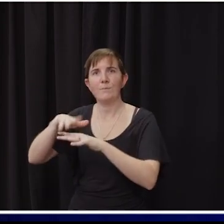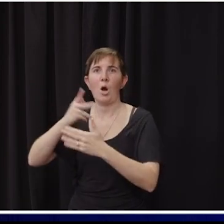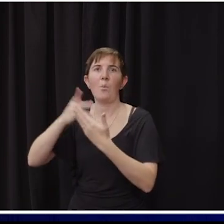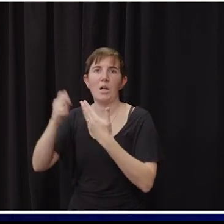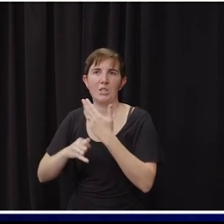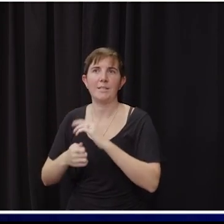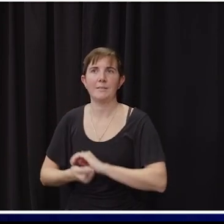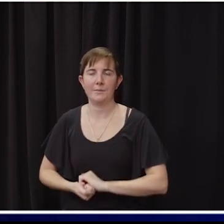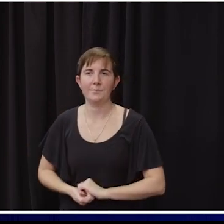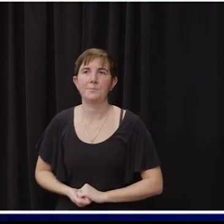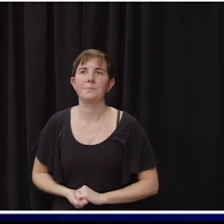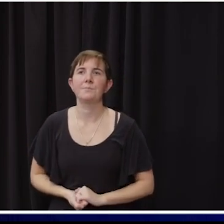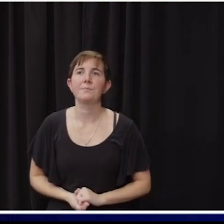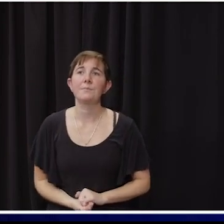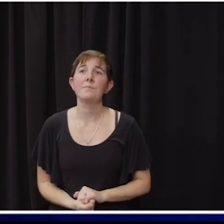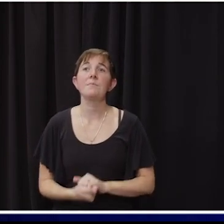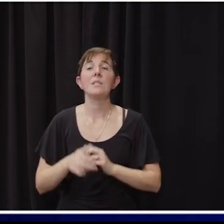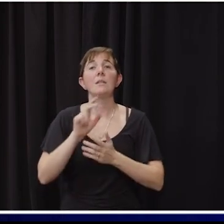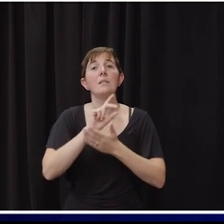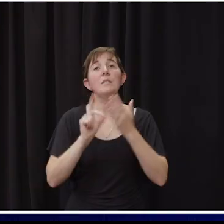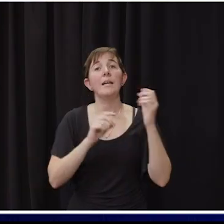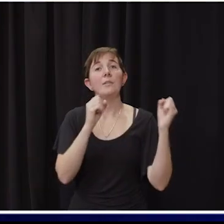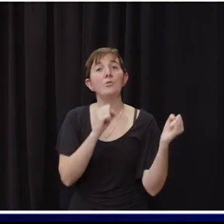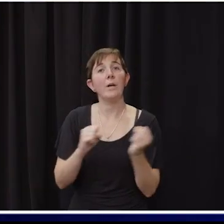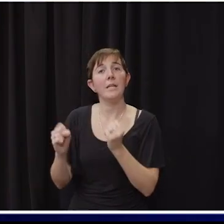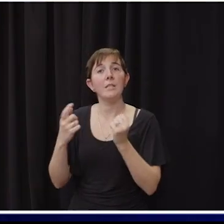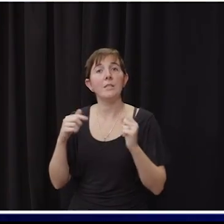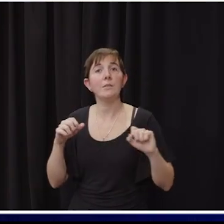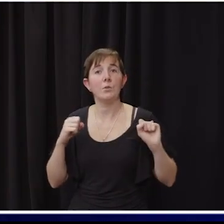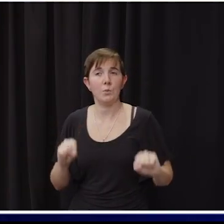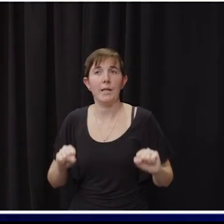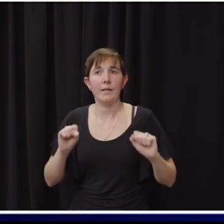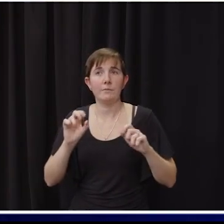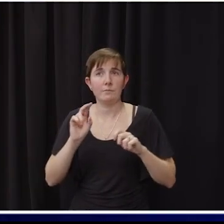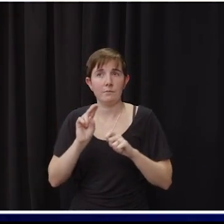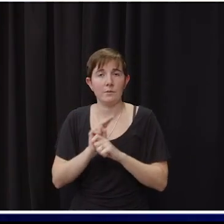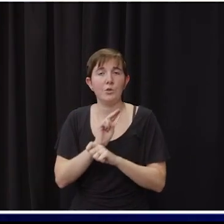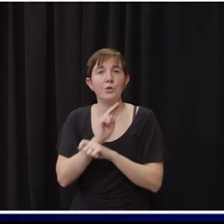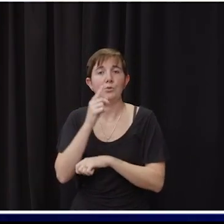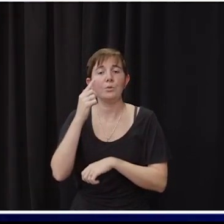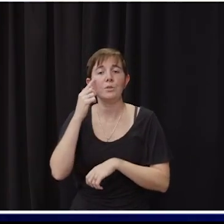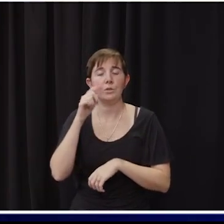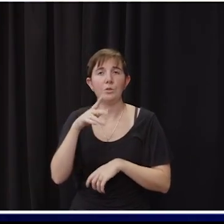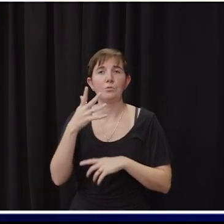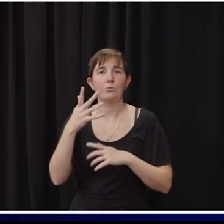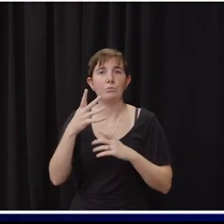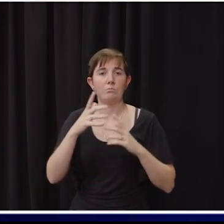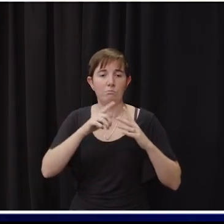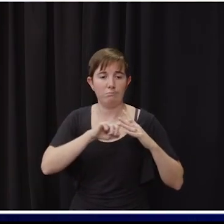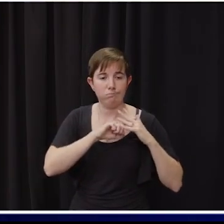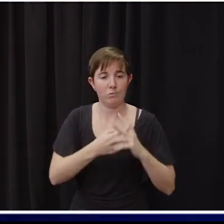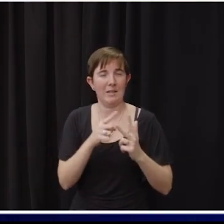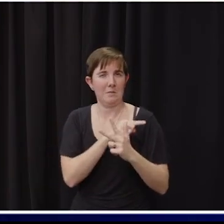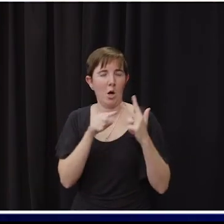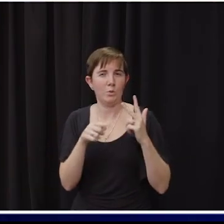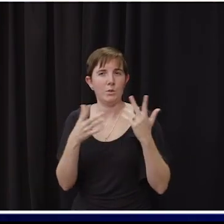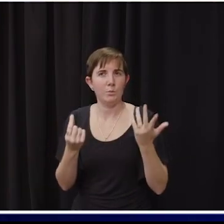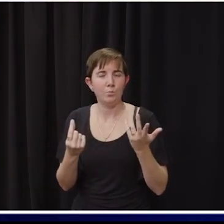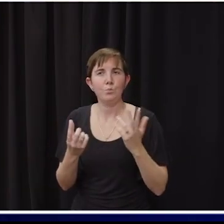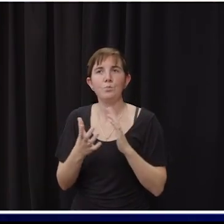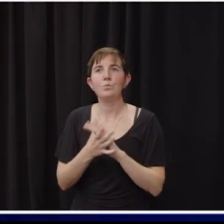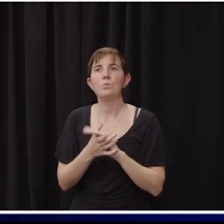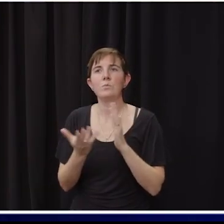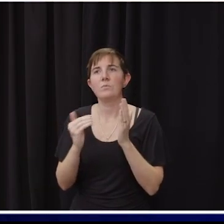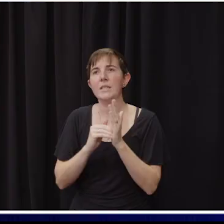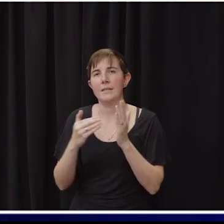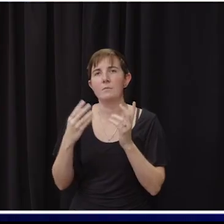projects. Design strategies that we can use to implement those. Again,